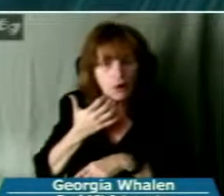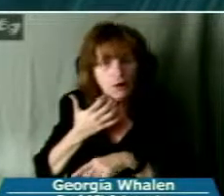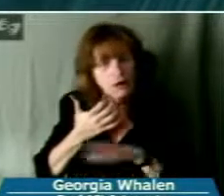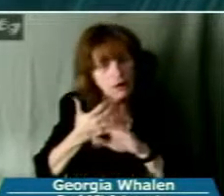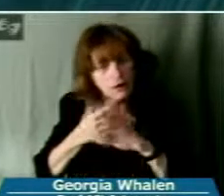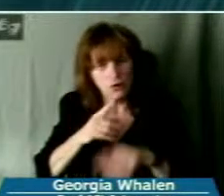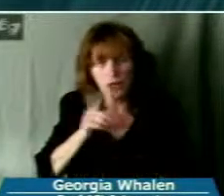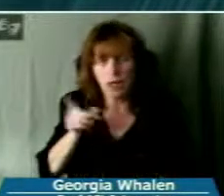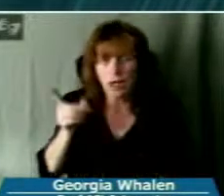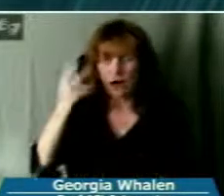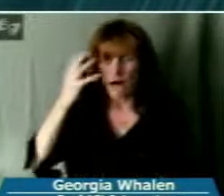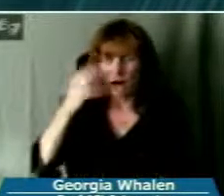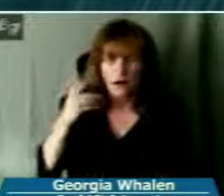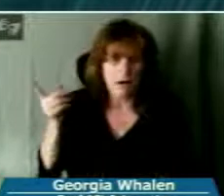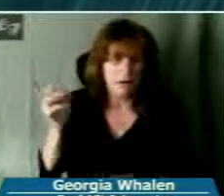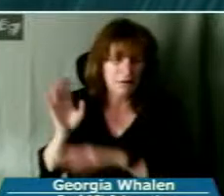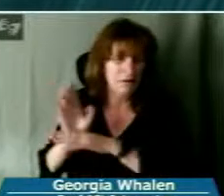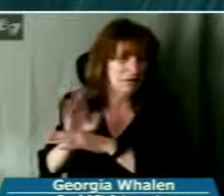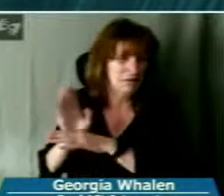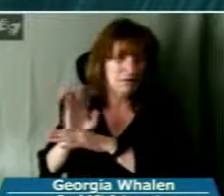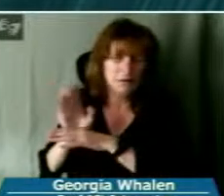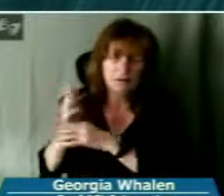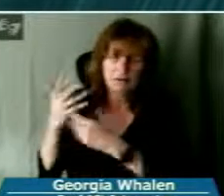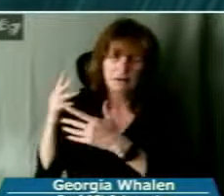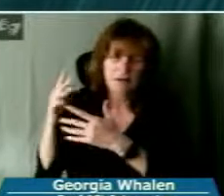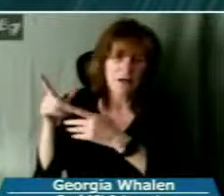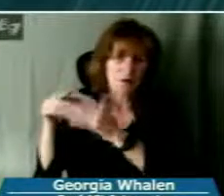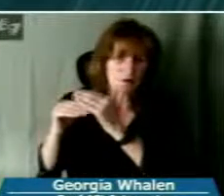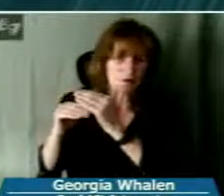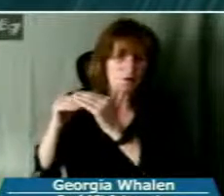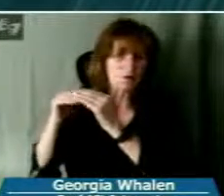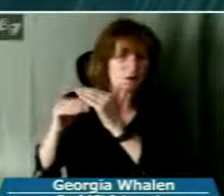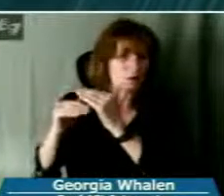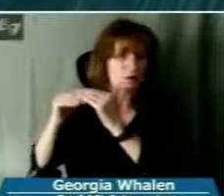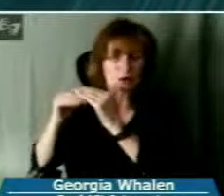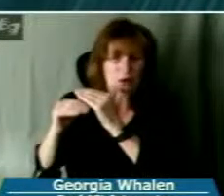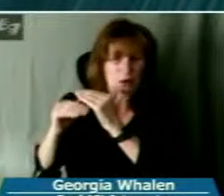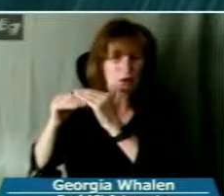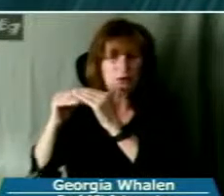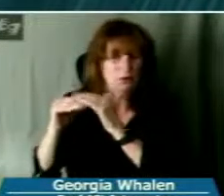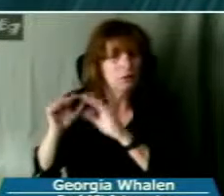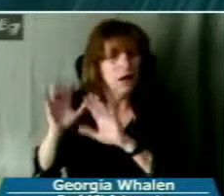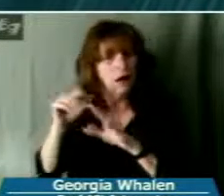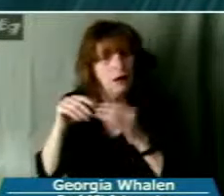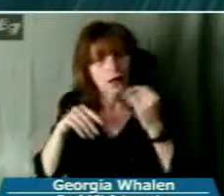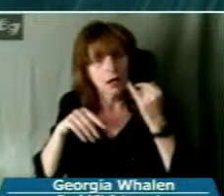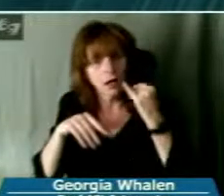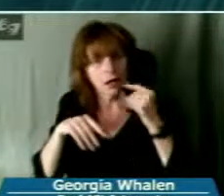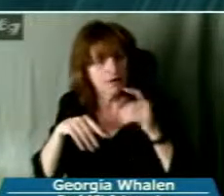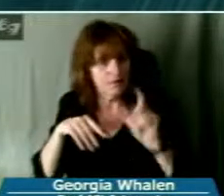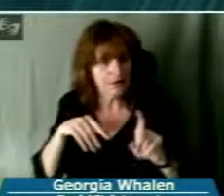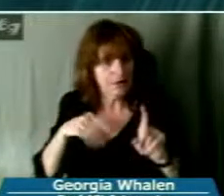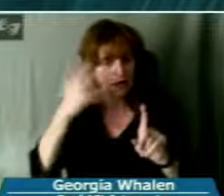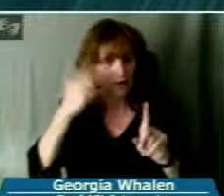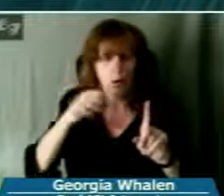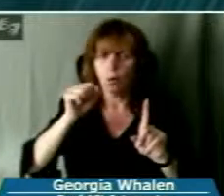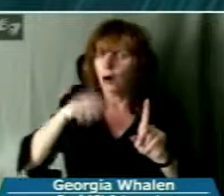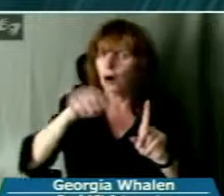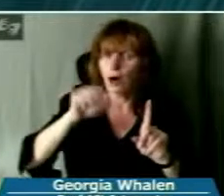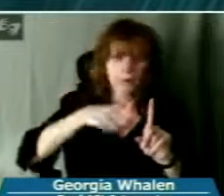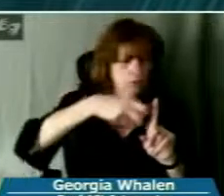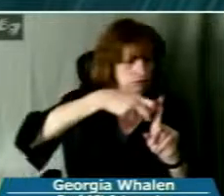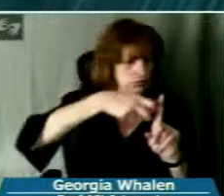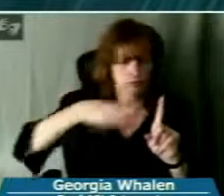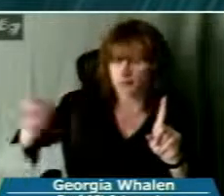hospitals with all of these folks. Of course, if they need acute care, they should come to the hospital.